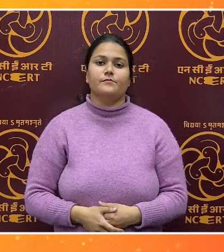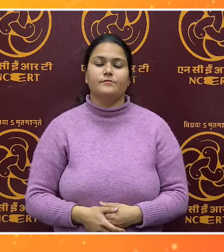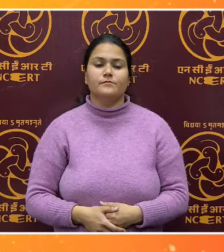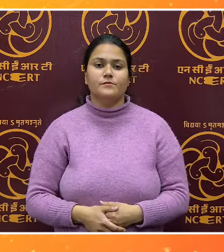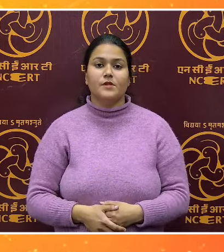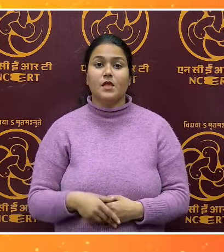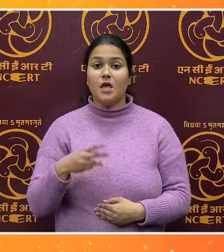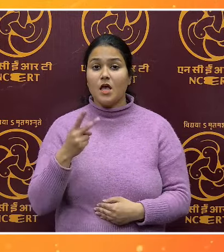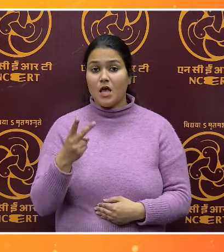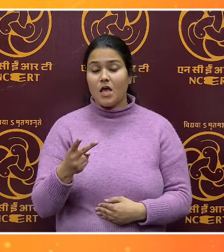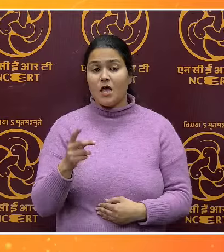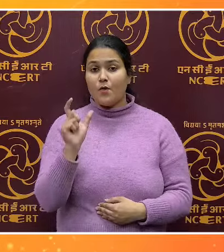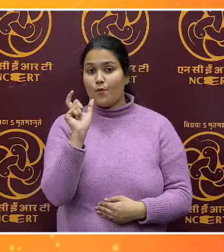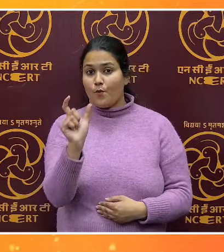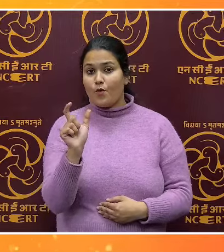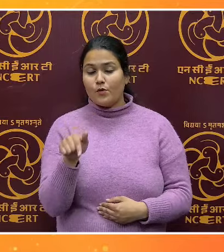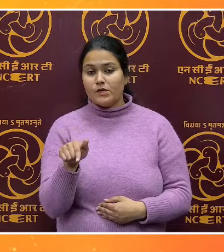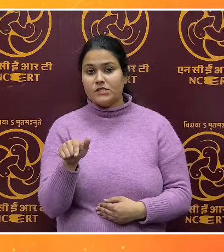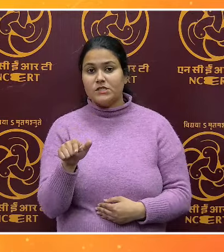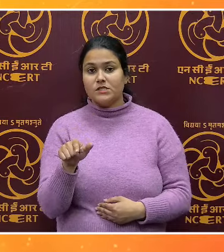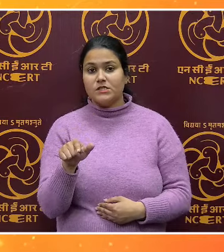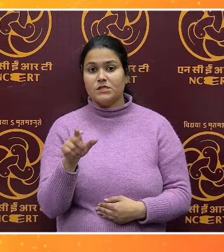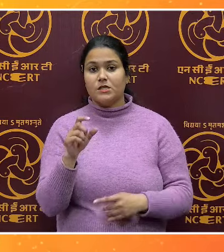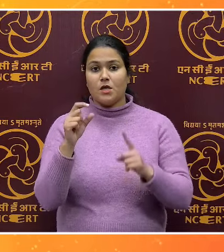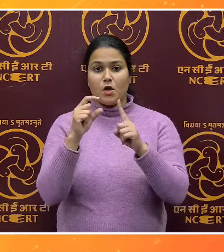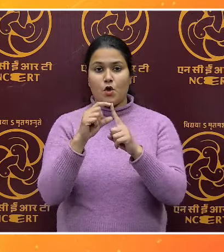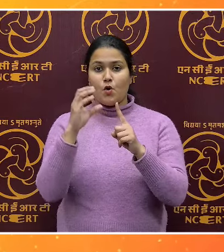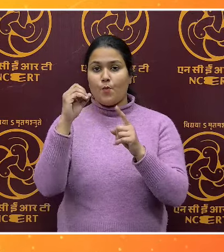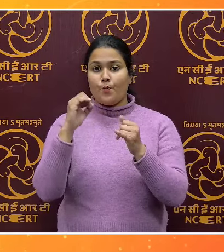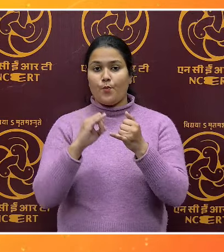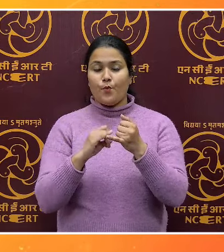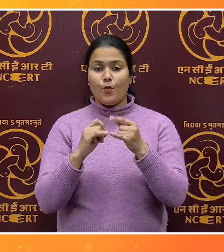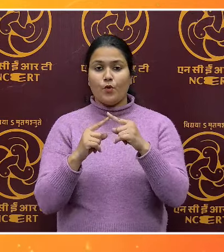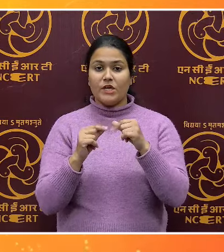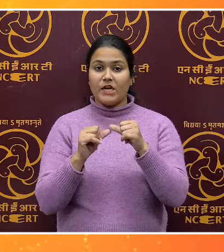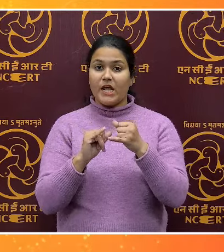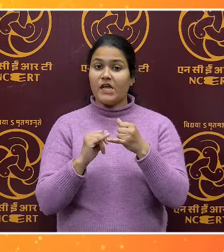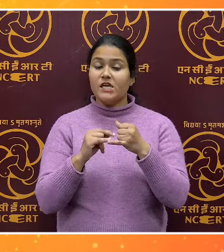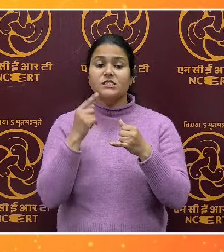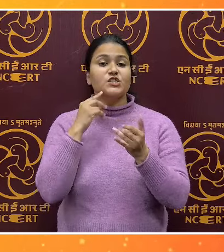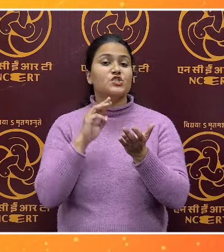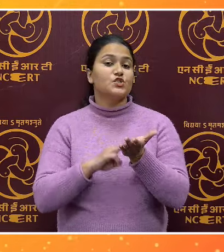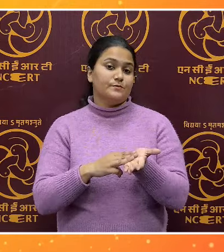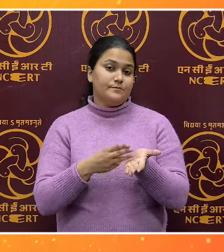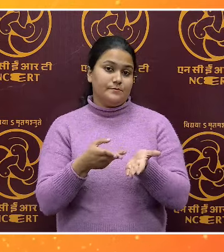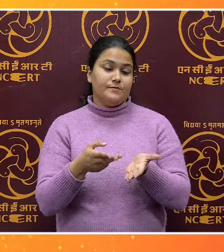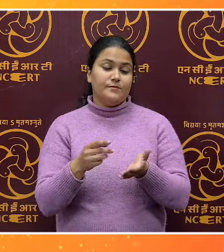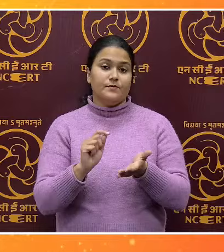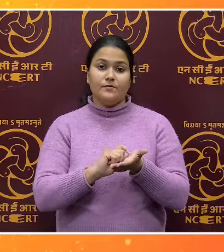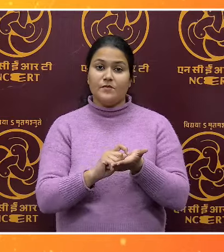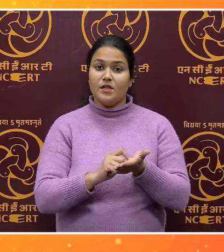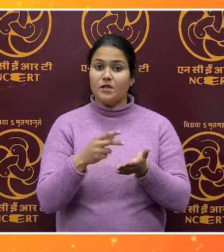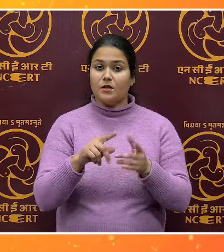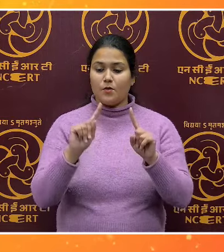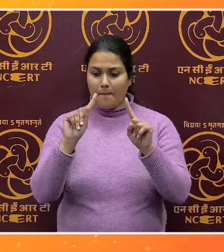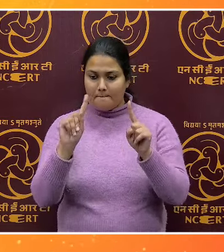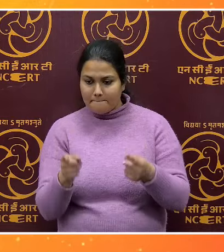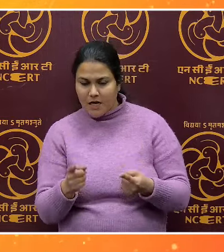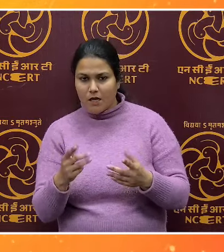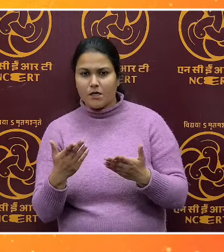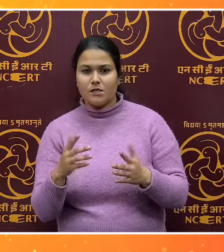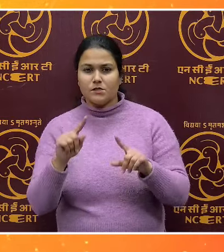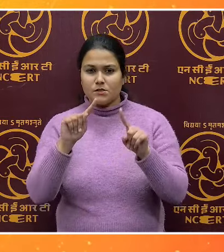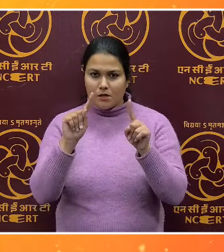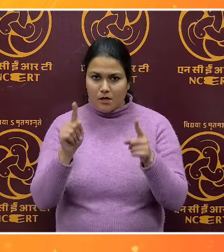The potassium, that is simple ion, to be known as counter ion. The species which are written outside the brackets generally are called